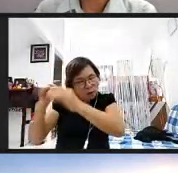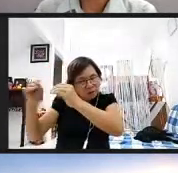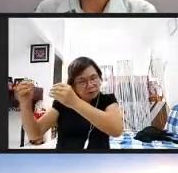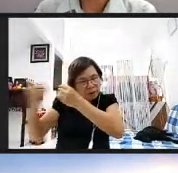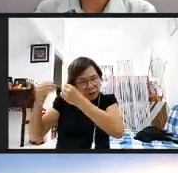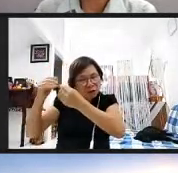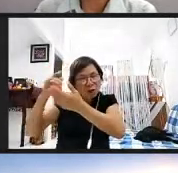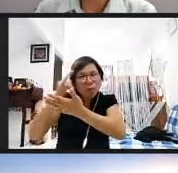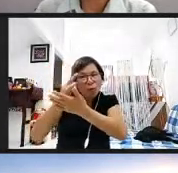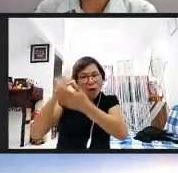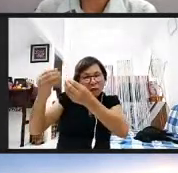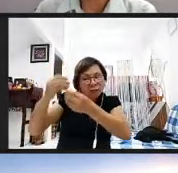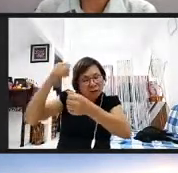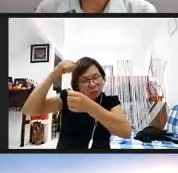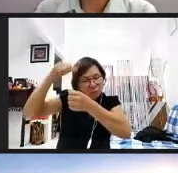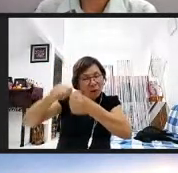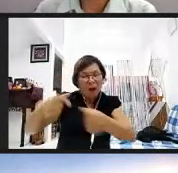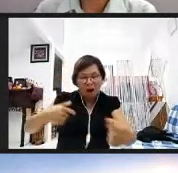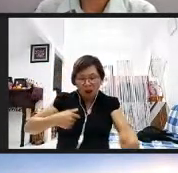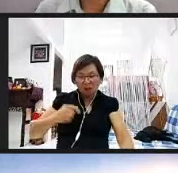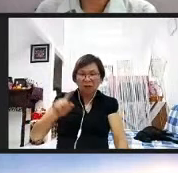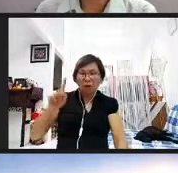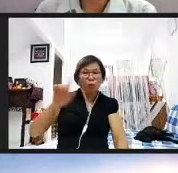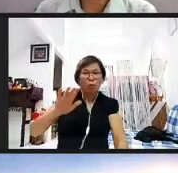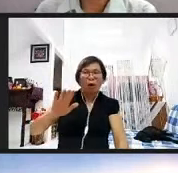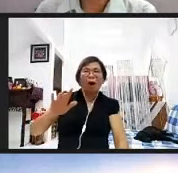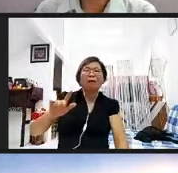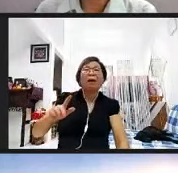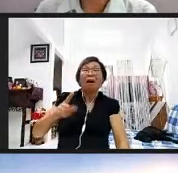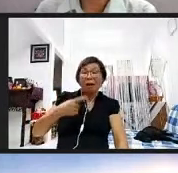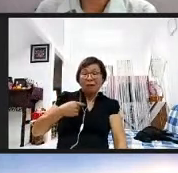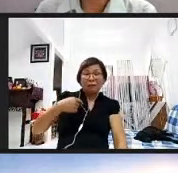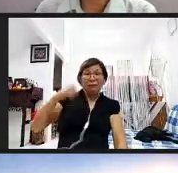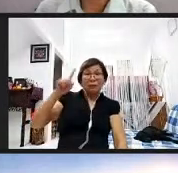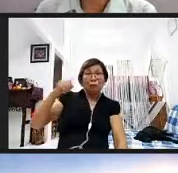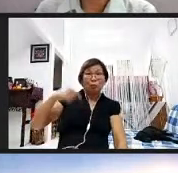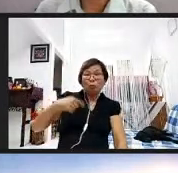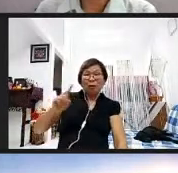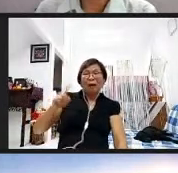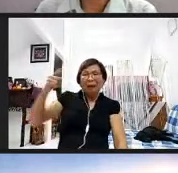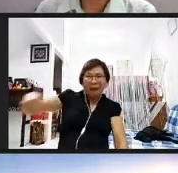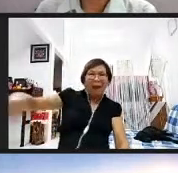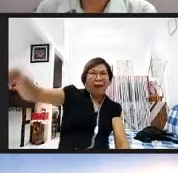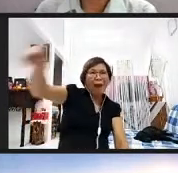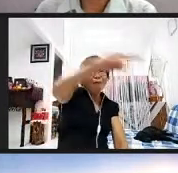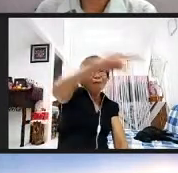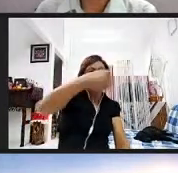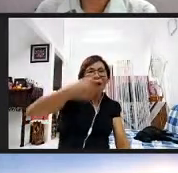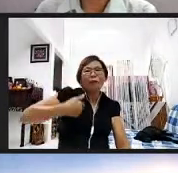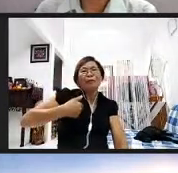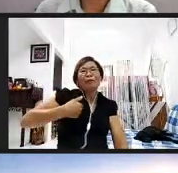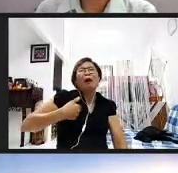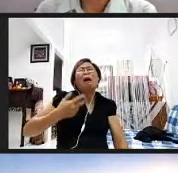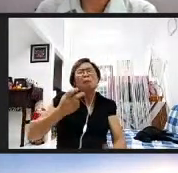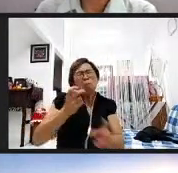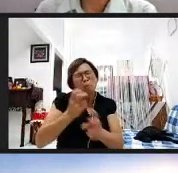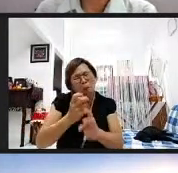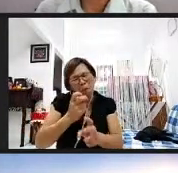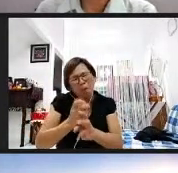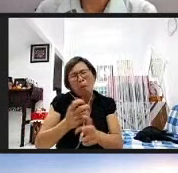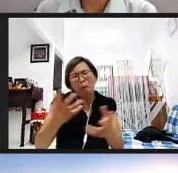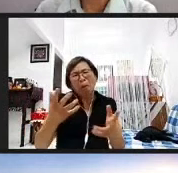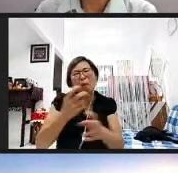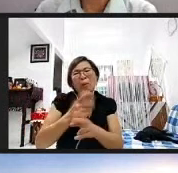that we are not alone. Of course, pandemic is tough. There are a lot of changes, a lot of challenges, but remind ourselves we